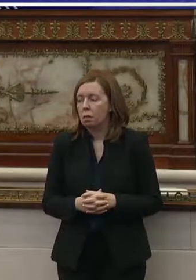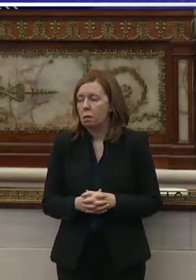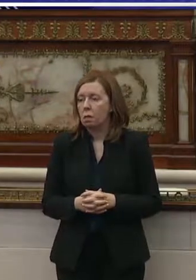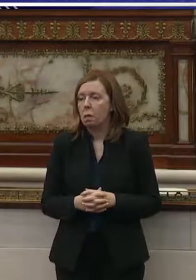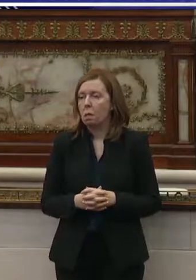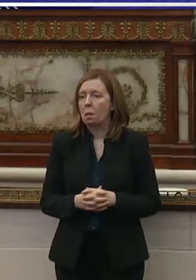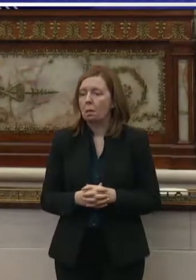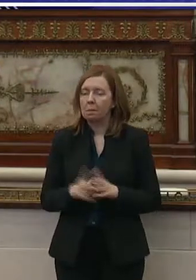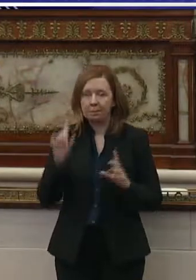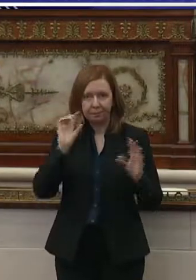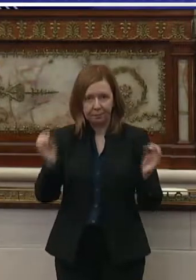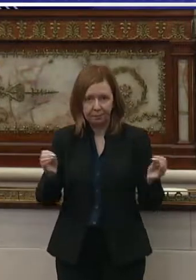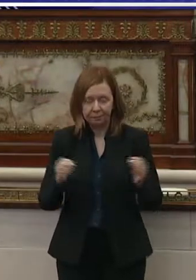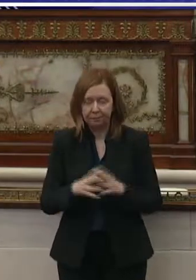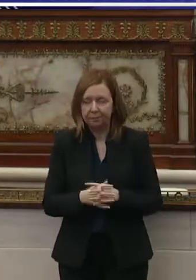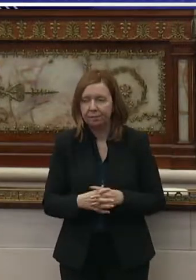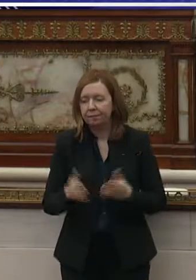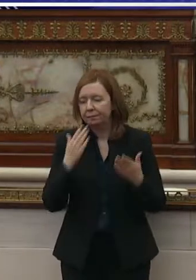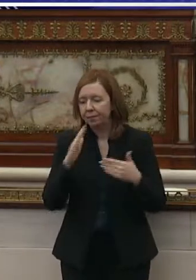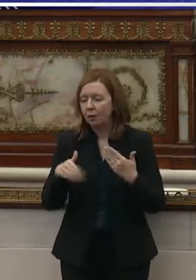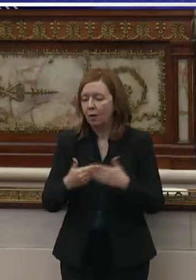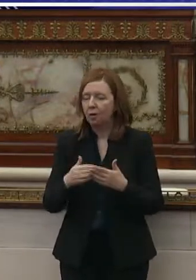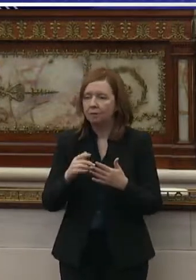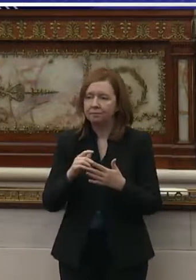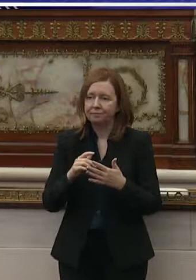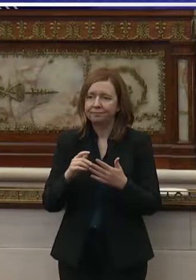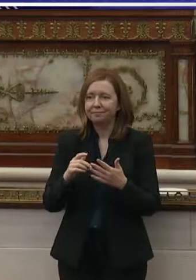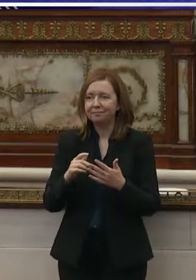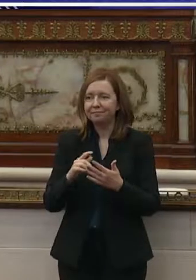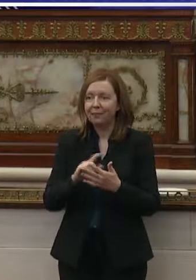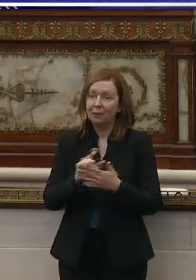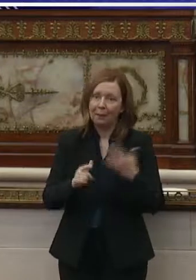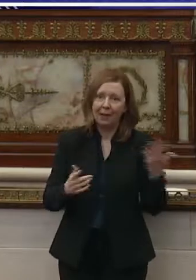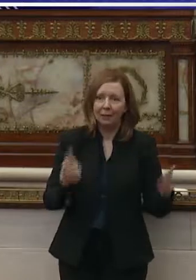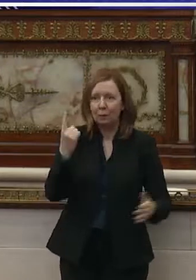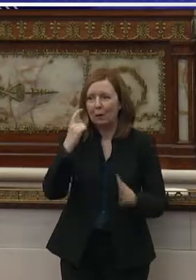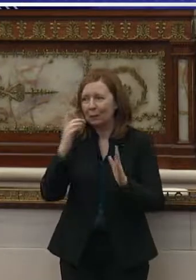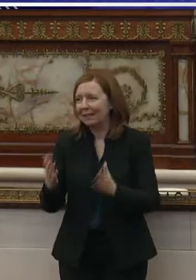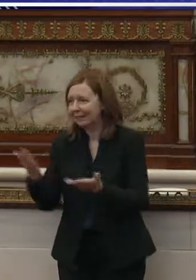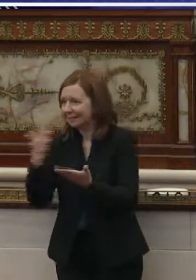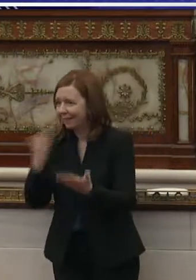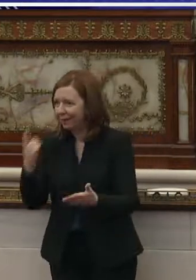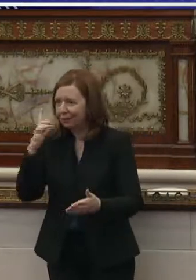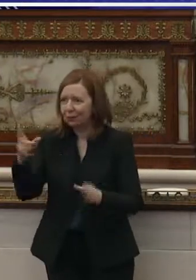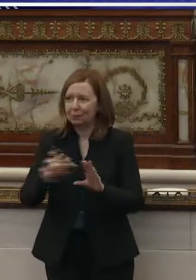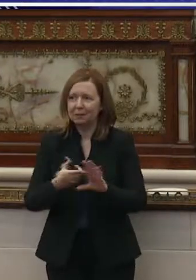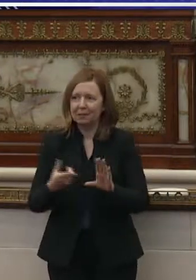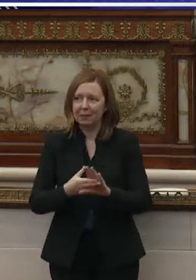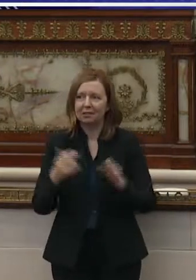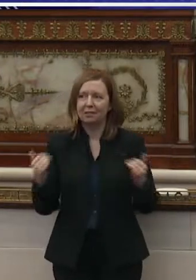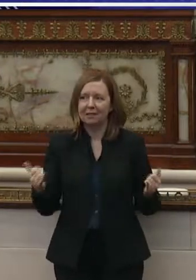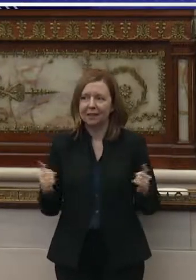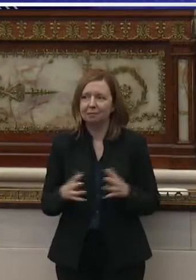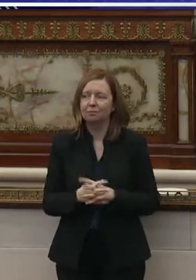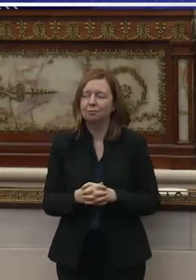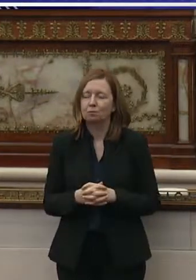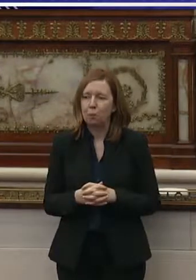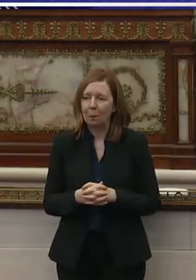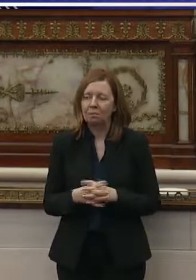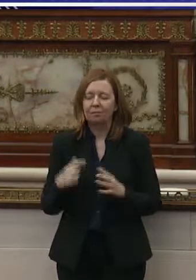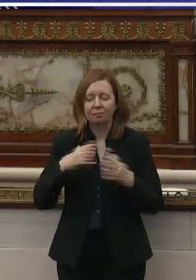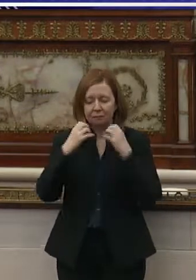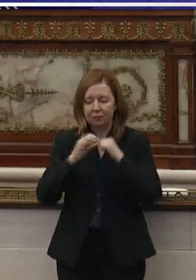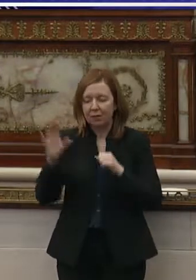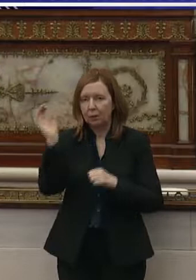Okay, and hearing none, I want to thank all the panel and one witness for your participation today. We value